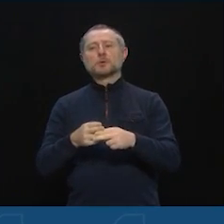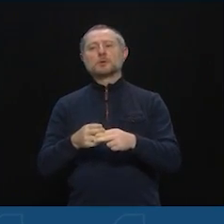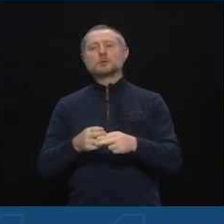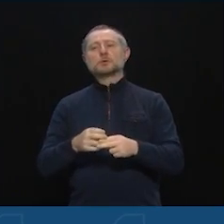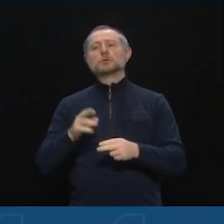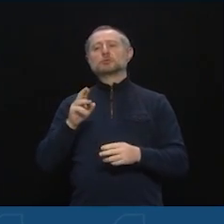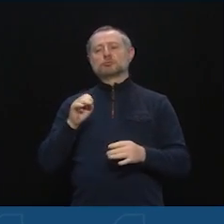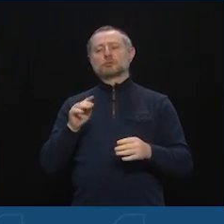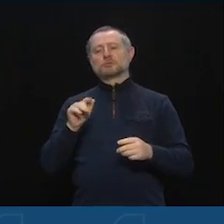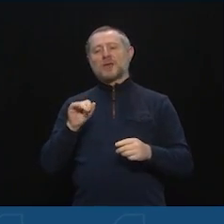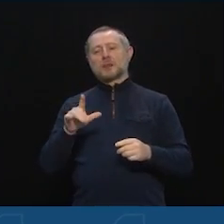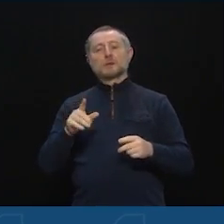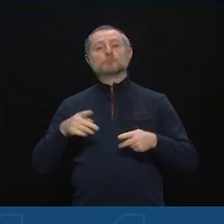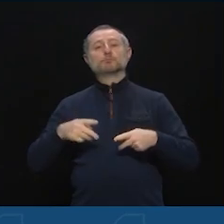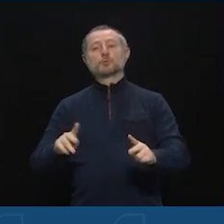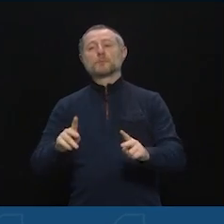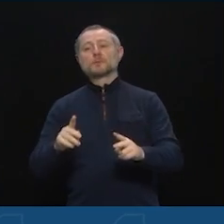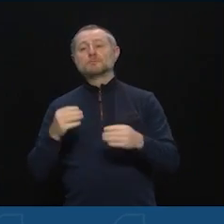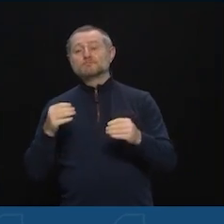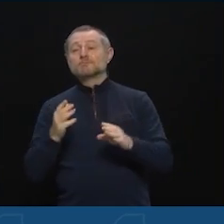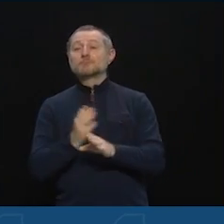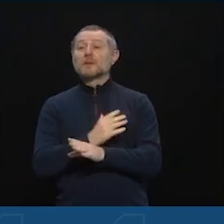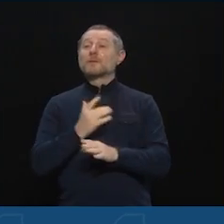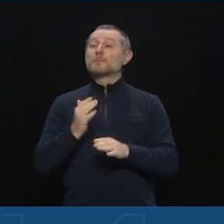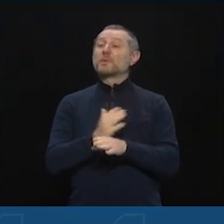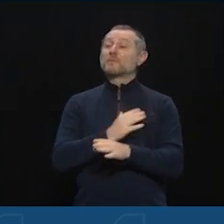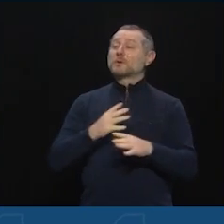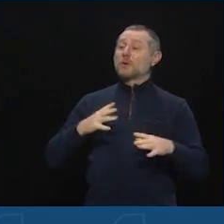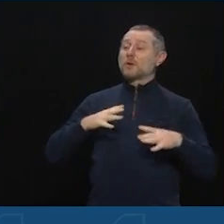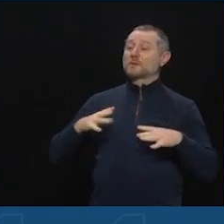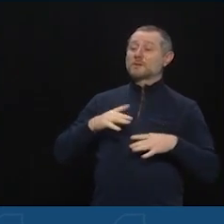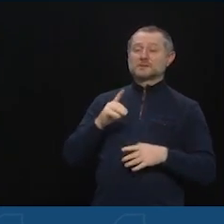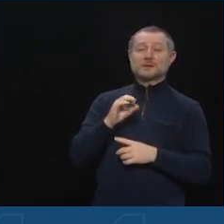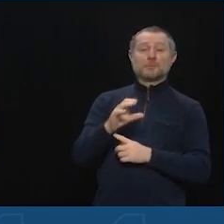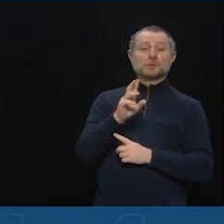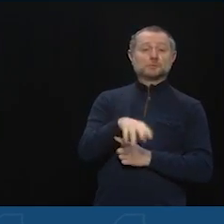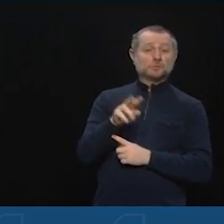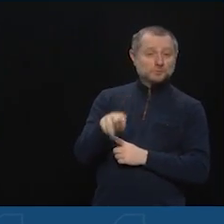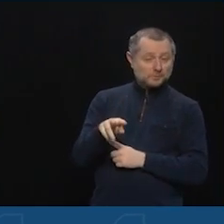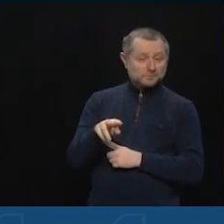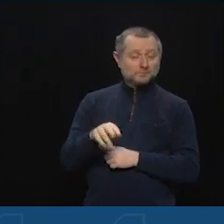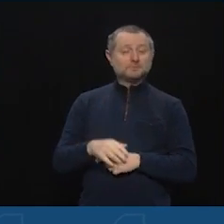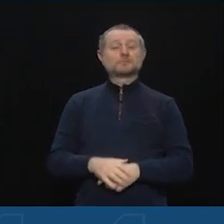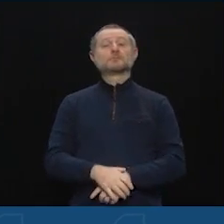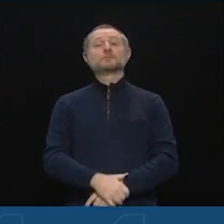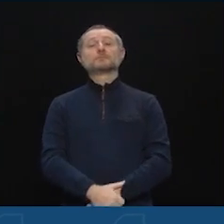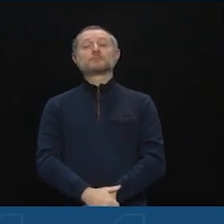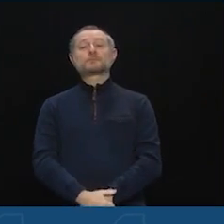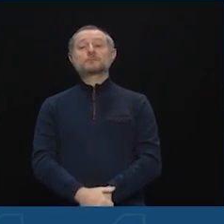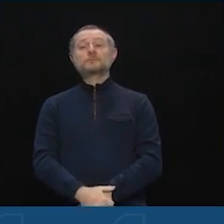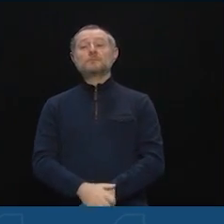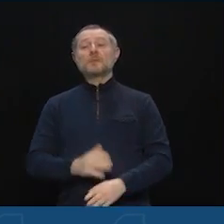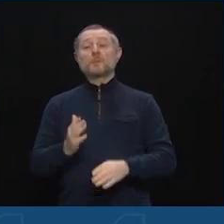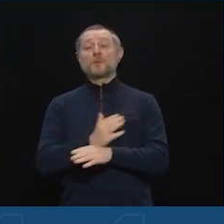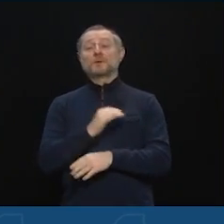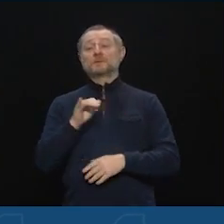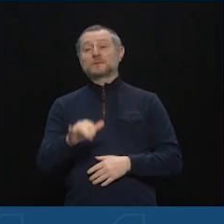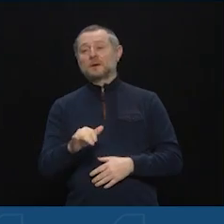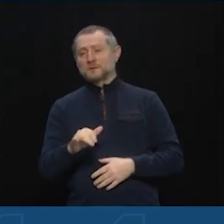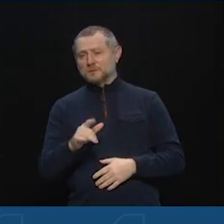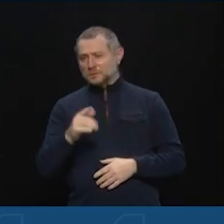right before the holidays, December 22nd. And before then, there was so much red tape. Is that a